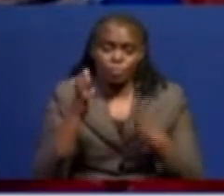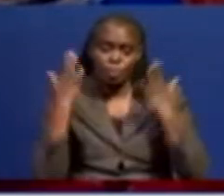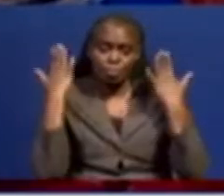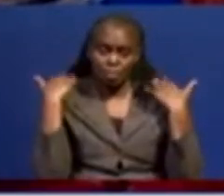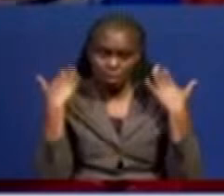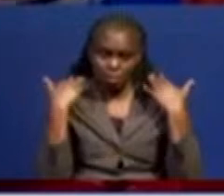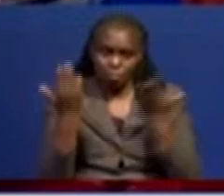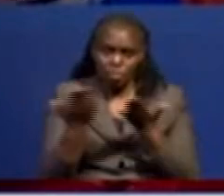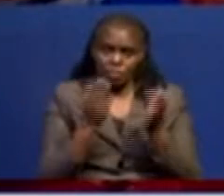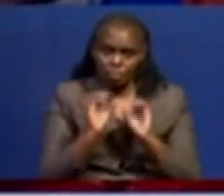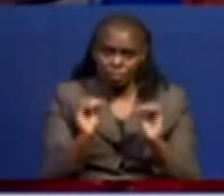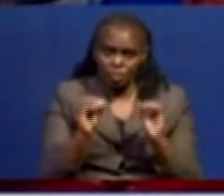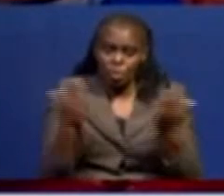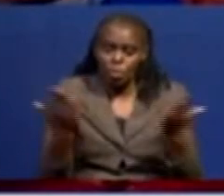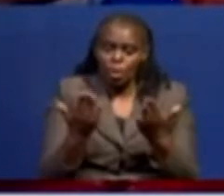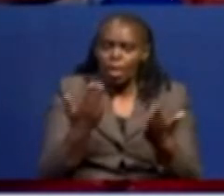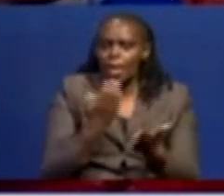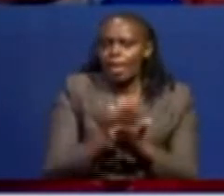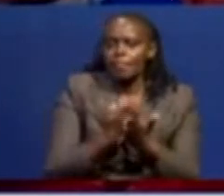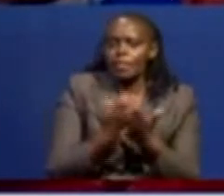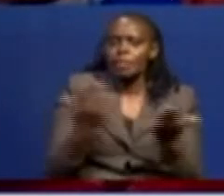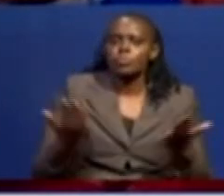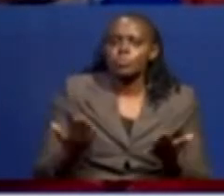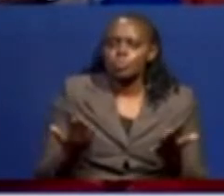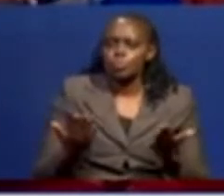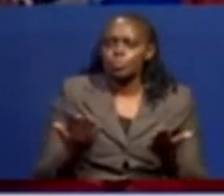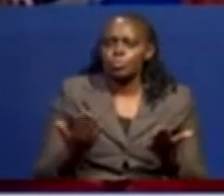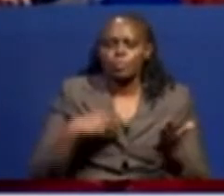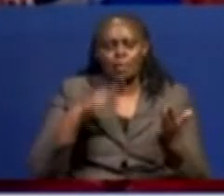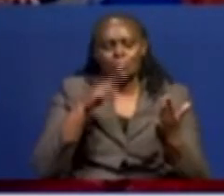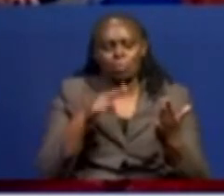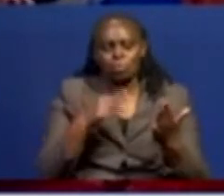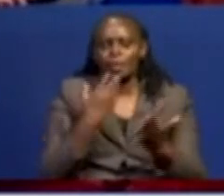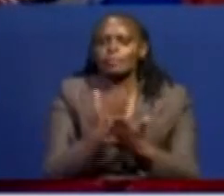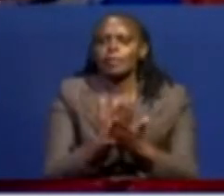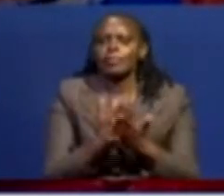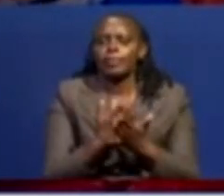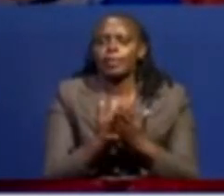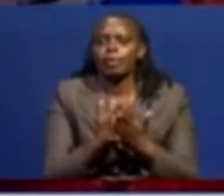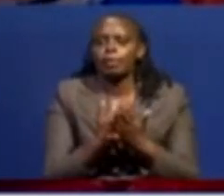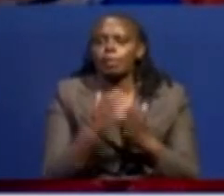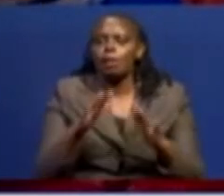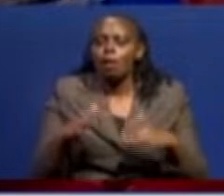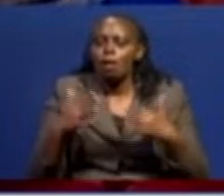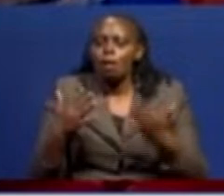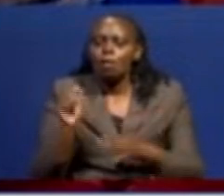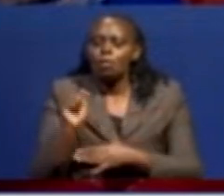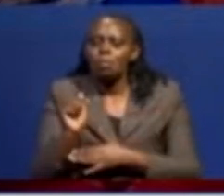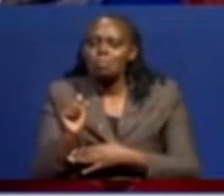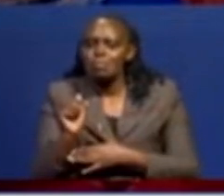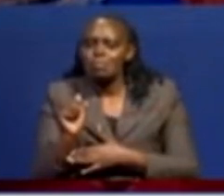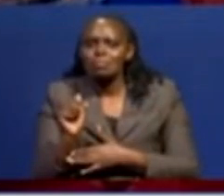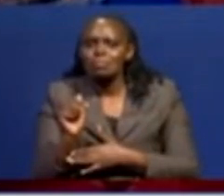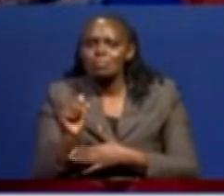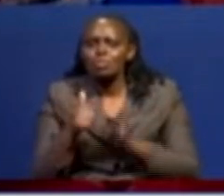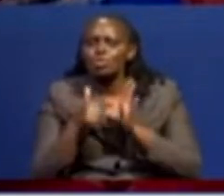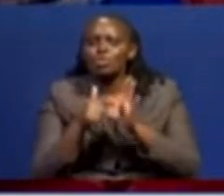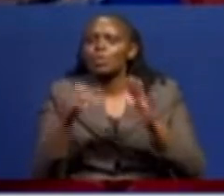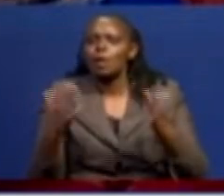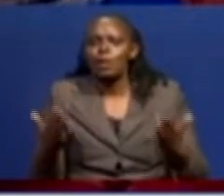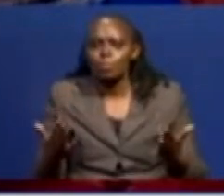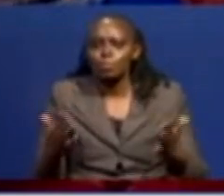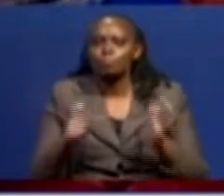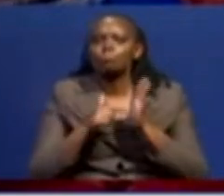in the county. Yes. Where is that evidence? And as you look at the evidence, how has that